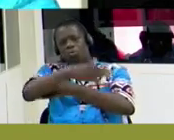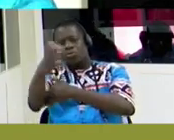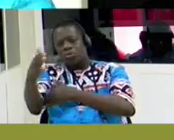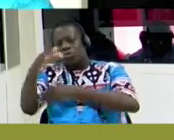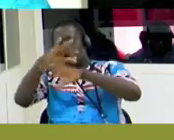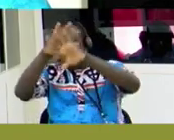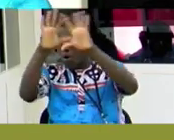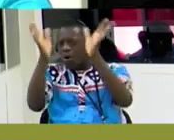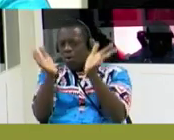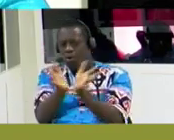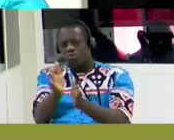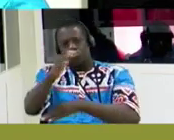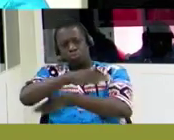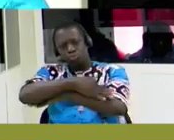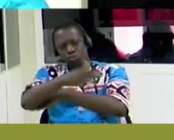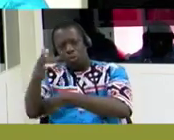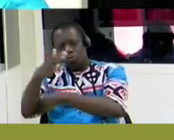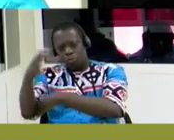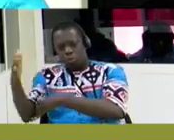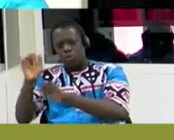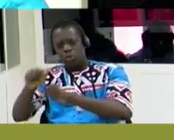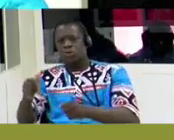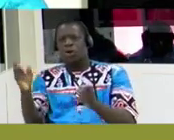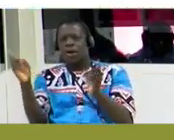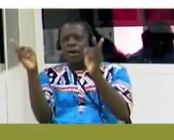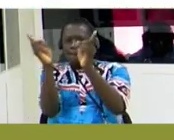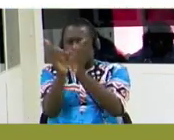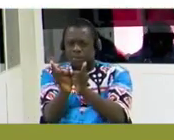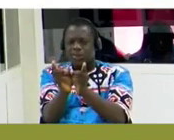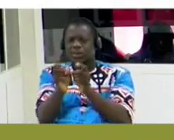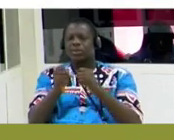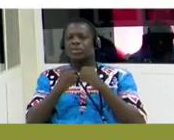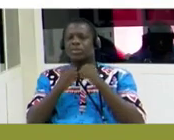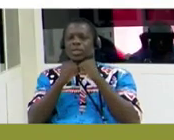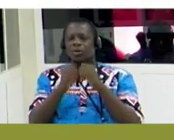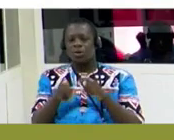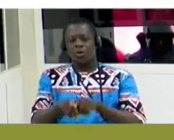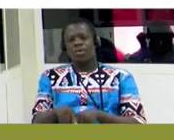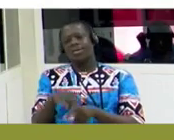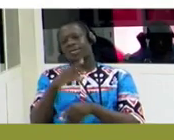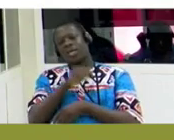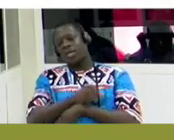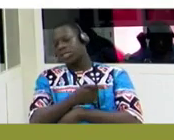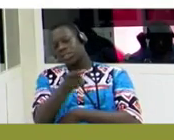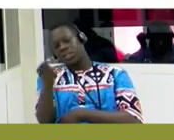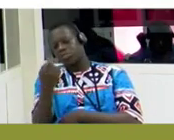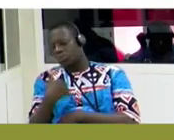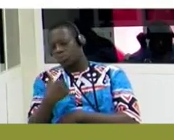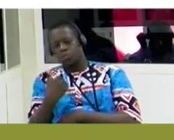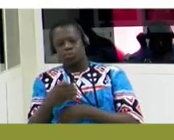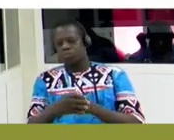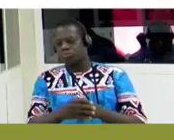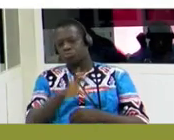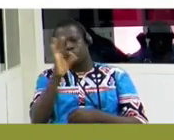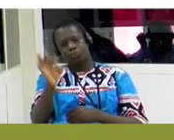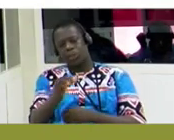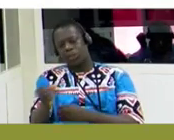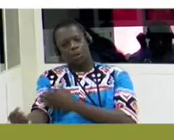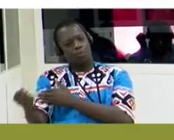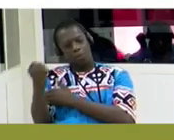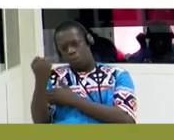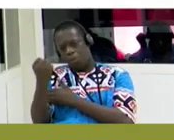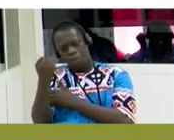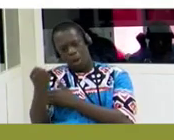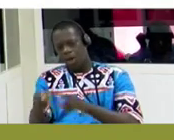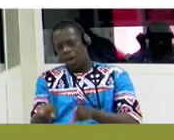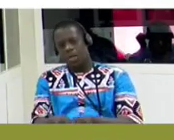access to Sana? So those guys were powerful by that time. They were very much powerful. The prison officers